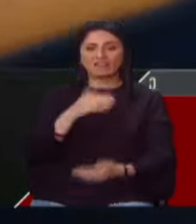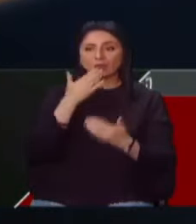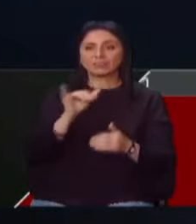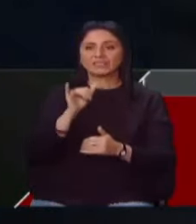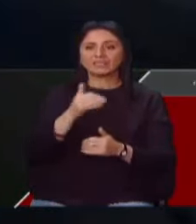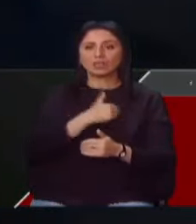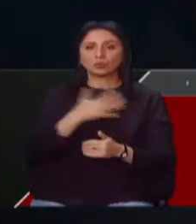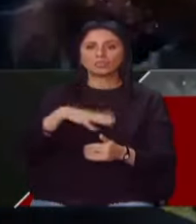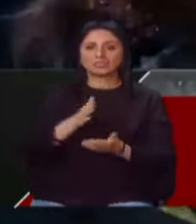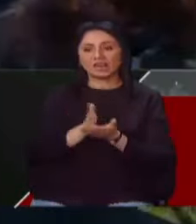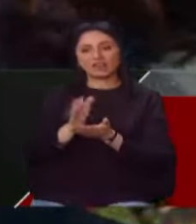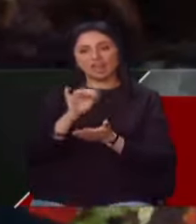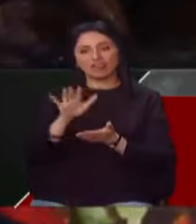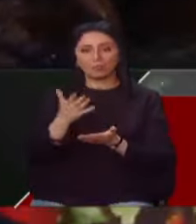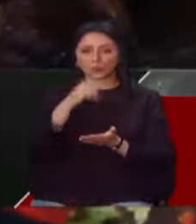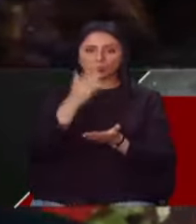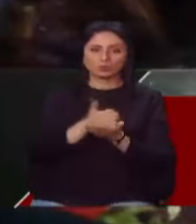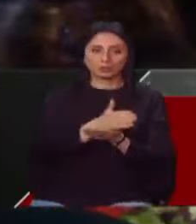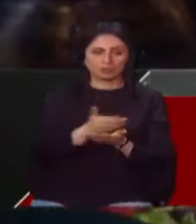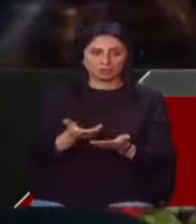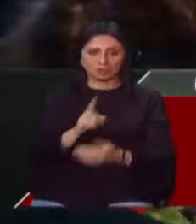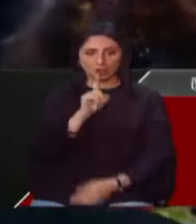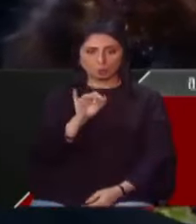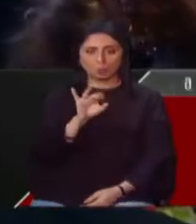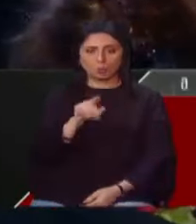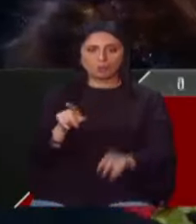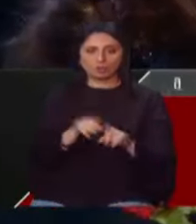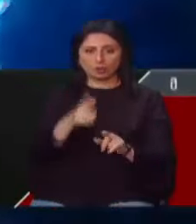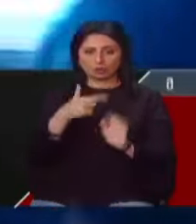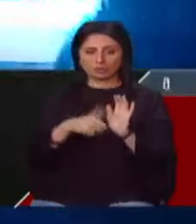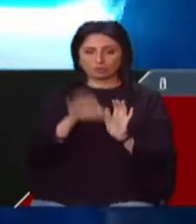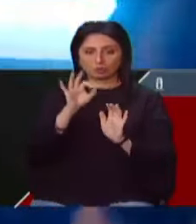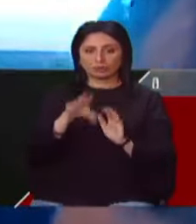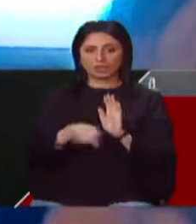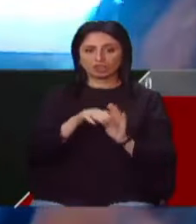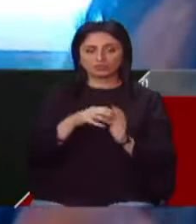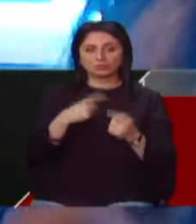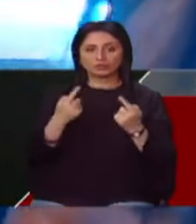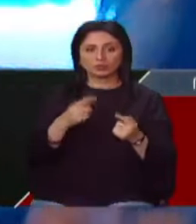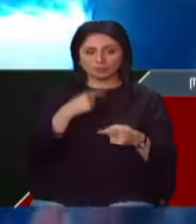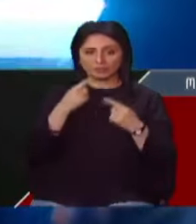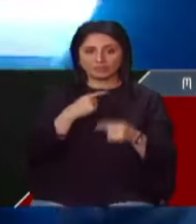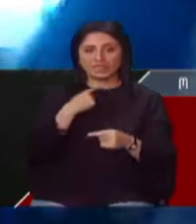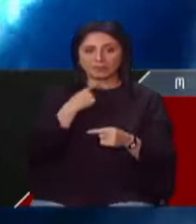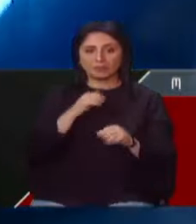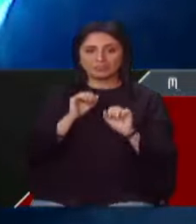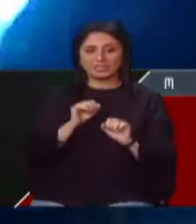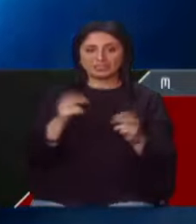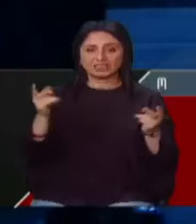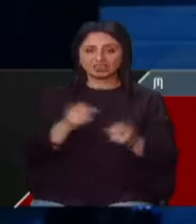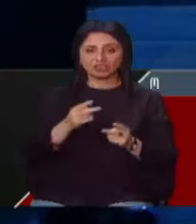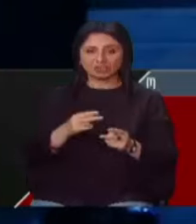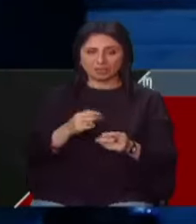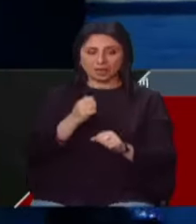decide on the Zakatos, Europe's can to Russia's can. Salme Zurabishul Mase was the October Sarchen, Miss Michel Mazay Sabradak, where business with such a